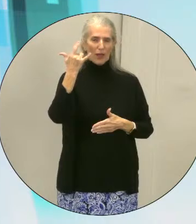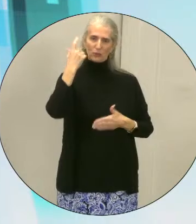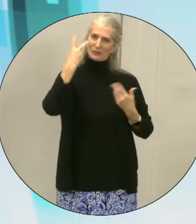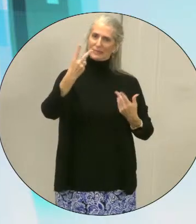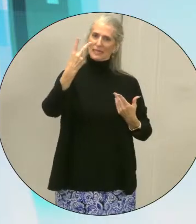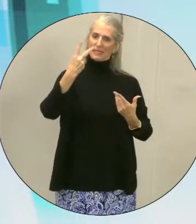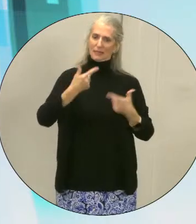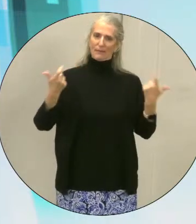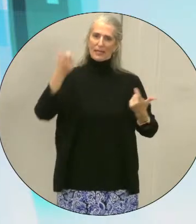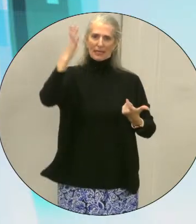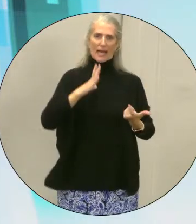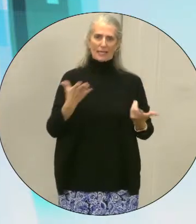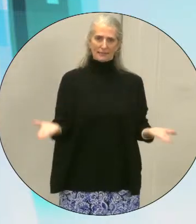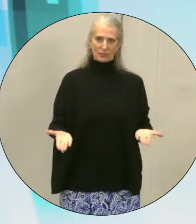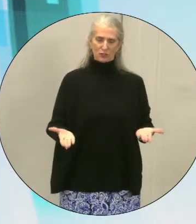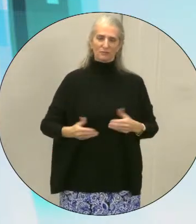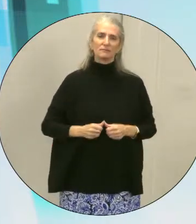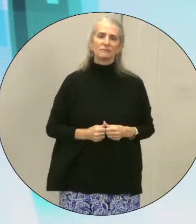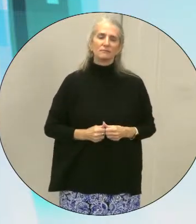here.